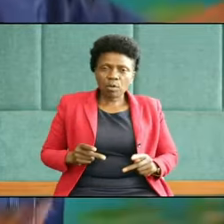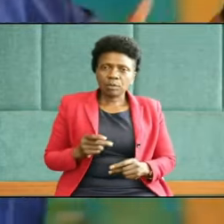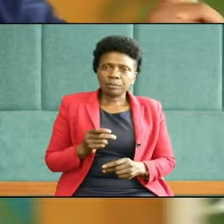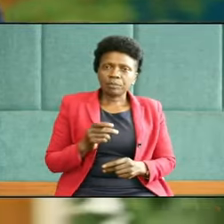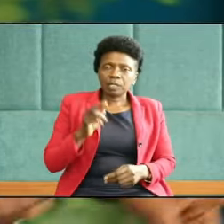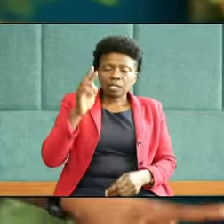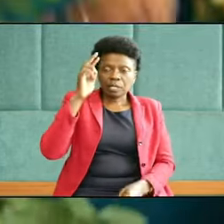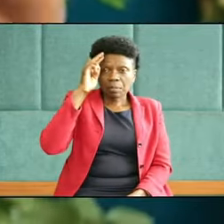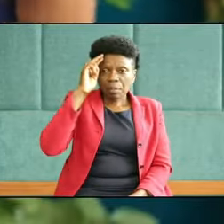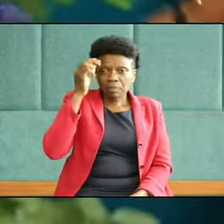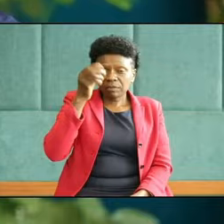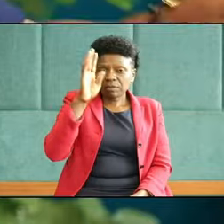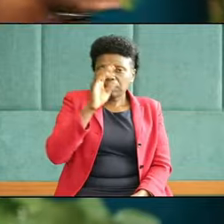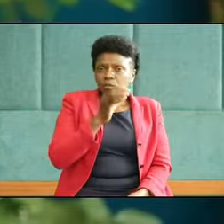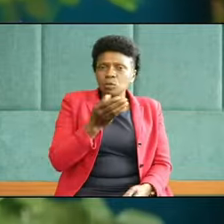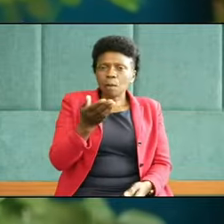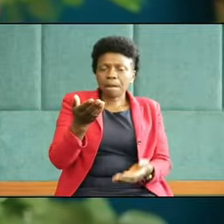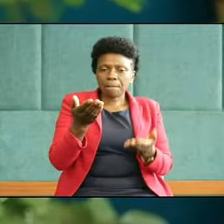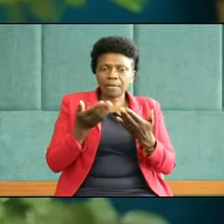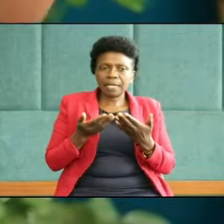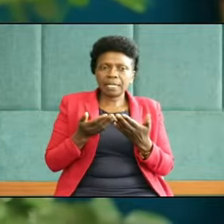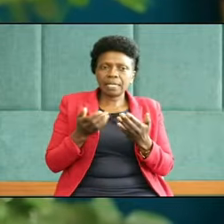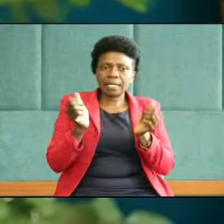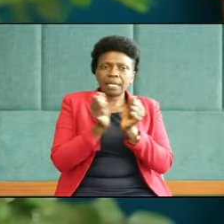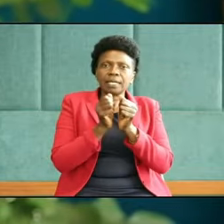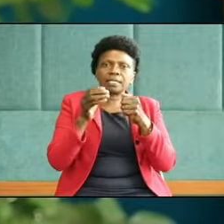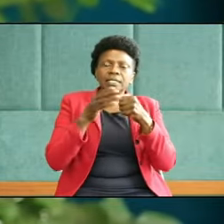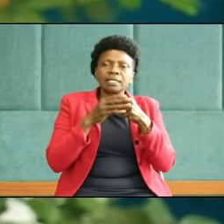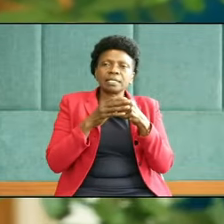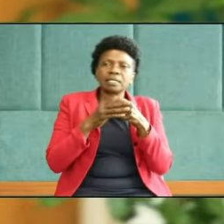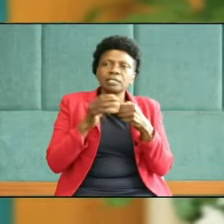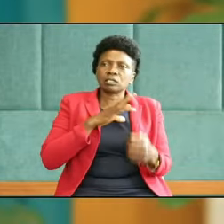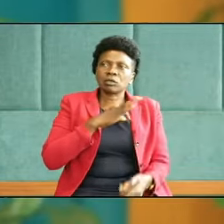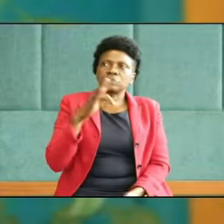to 20 Adventists to win one soul in a year.